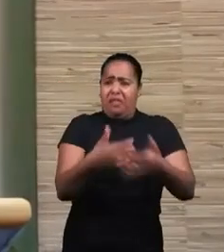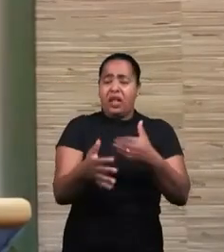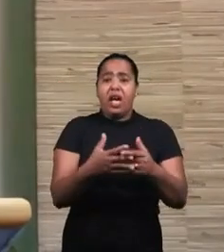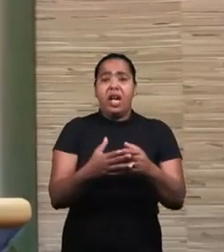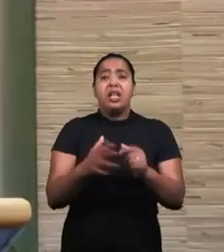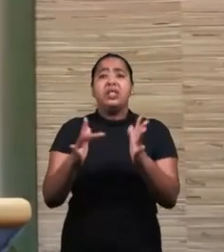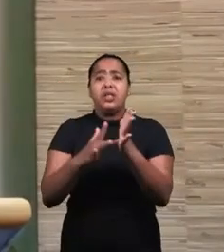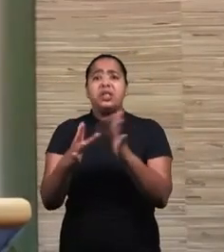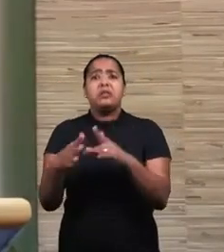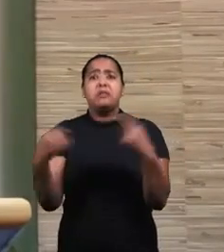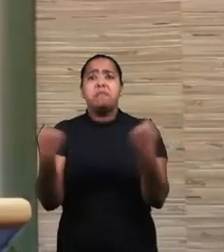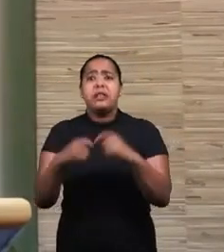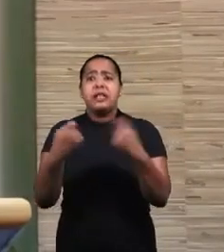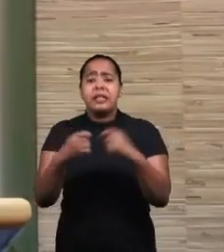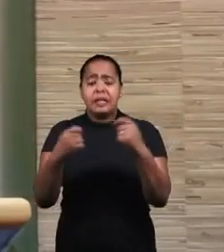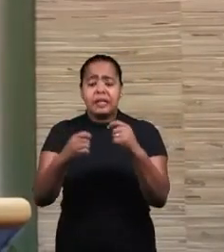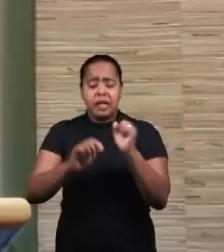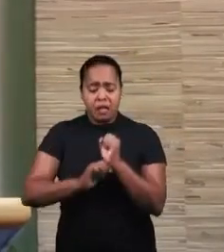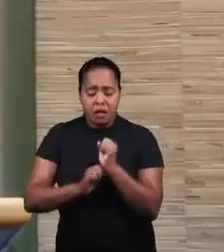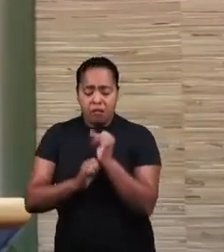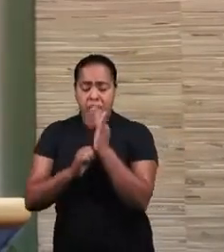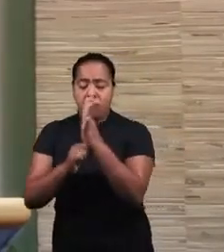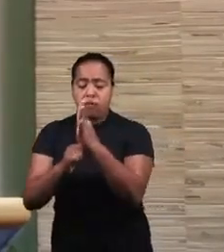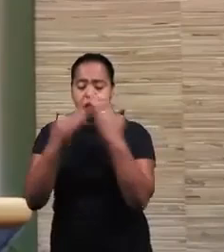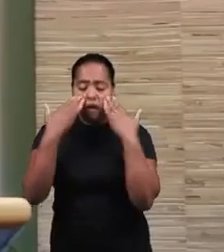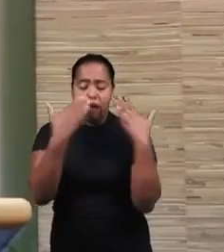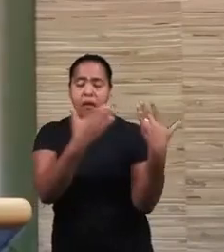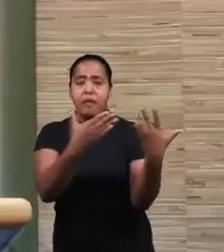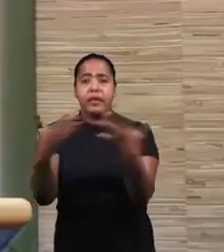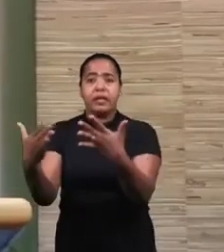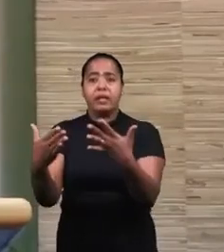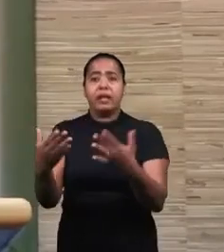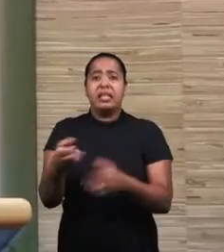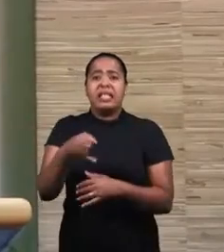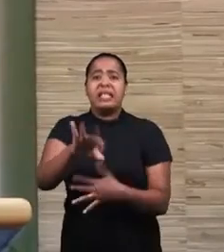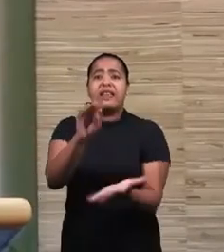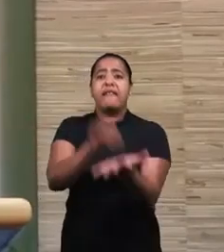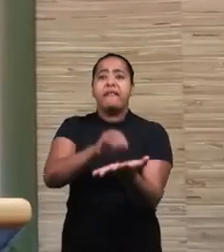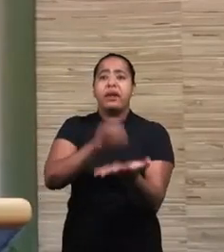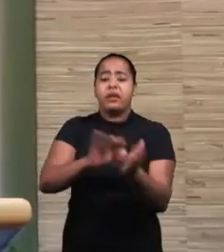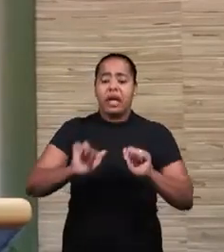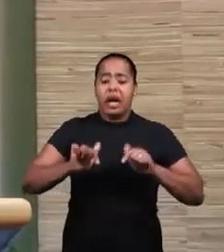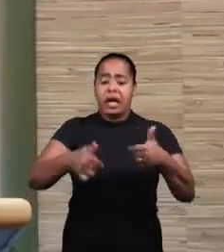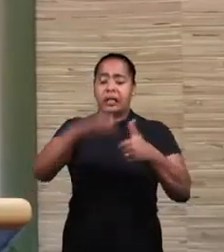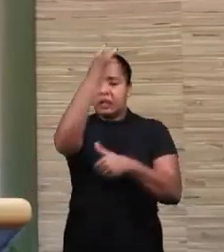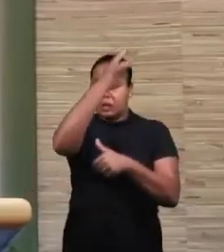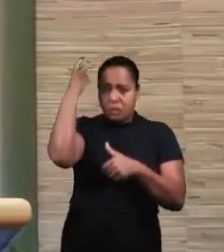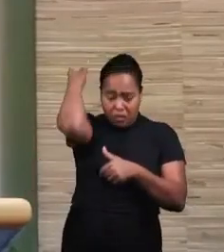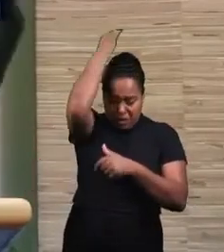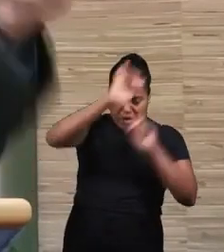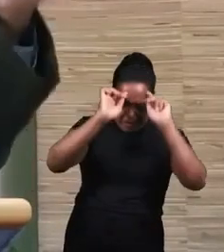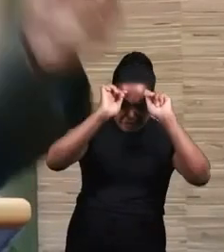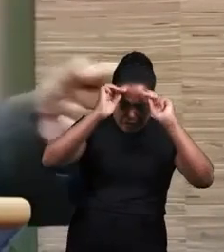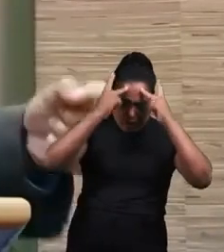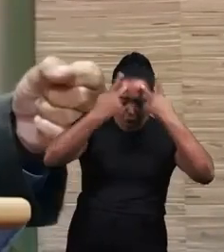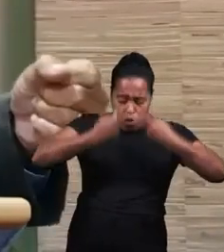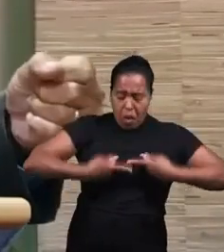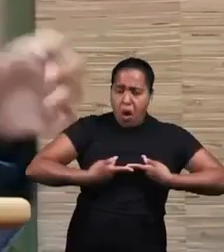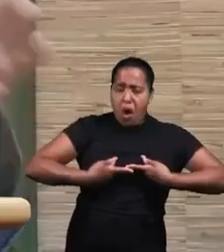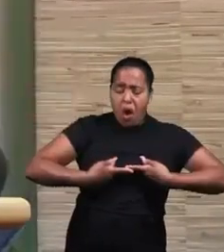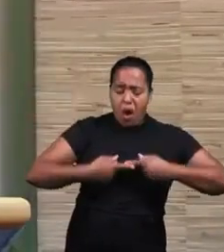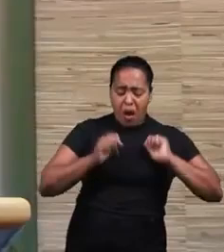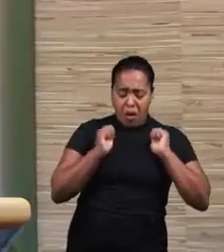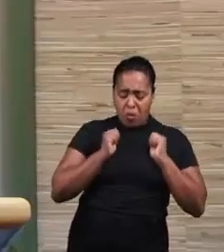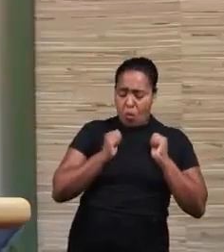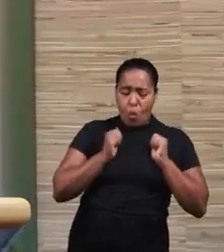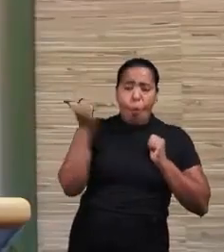man. Man doesn't change his walk unless there's an operation of the Holy Spirit in his life. And those